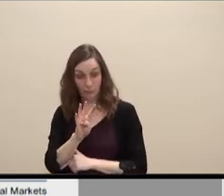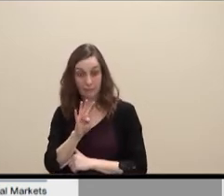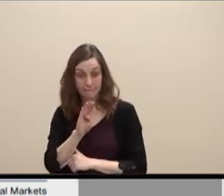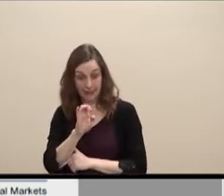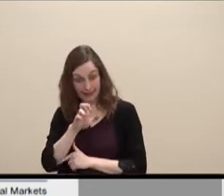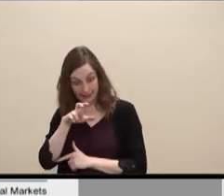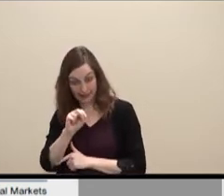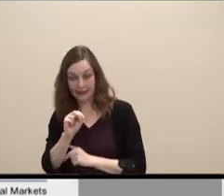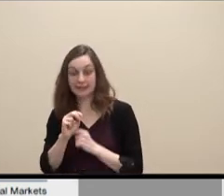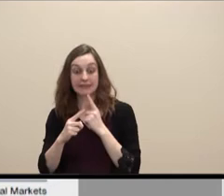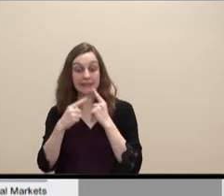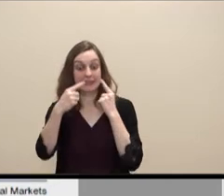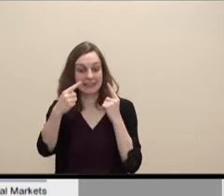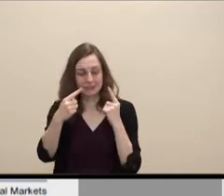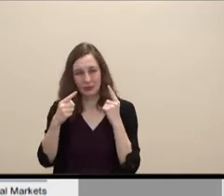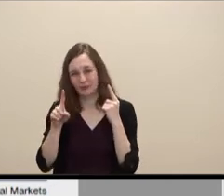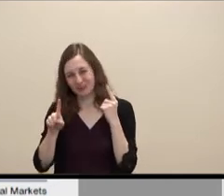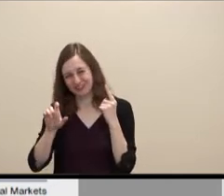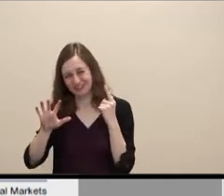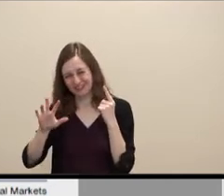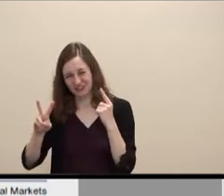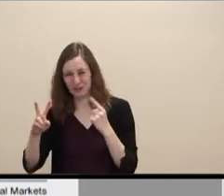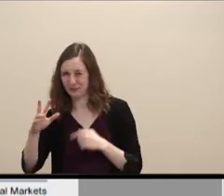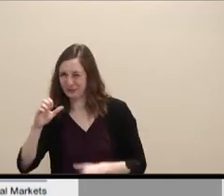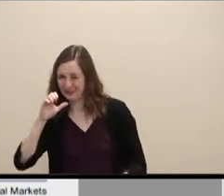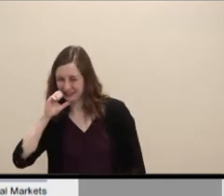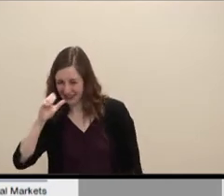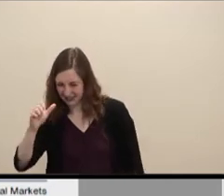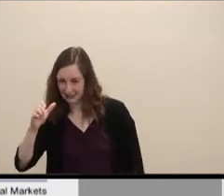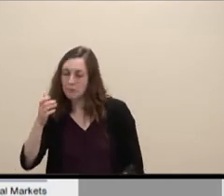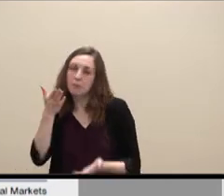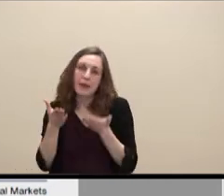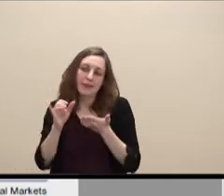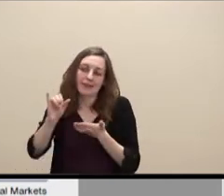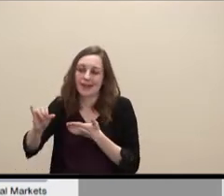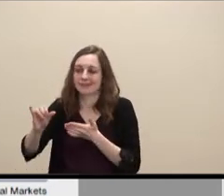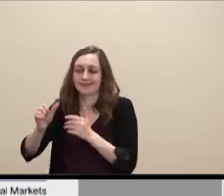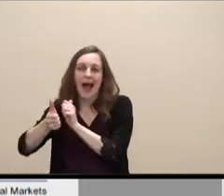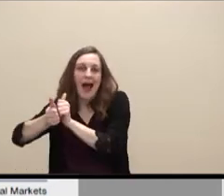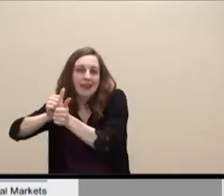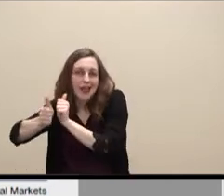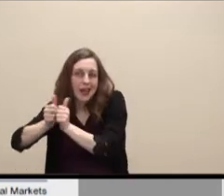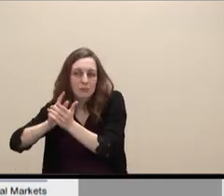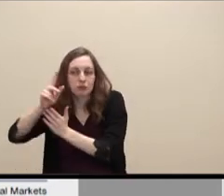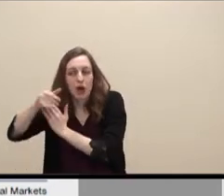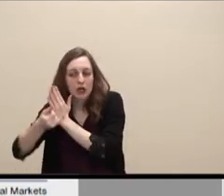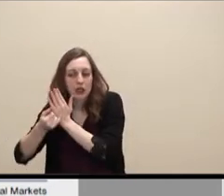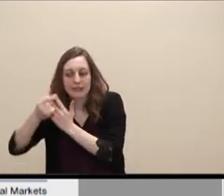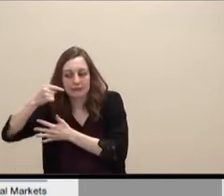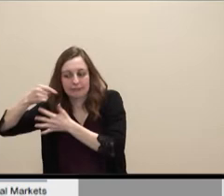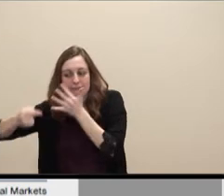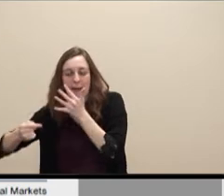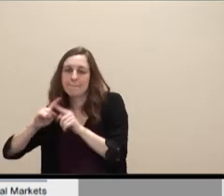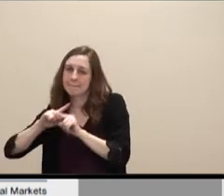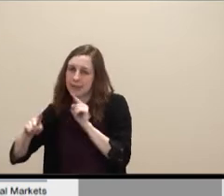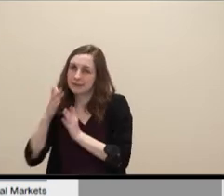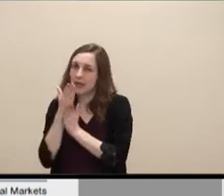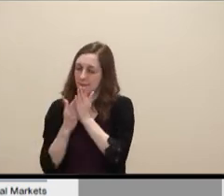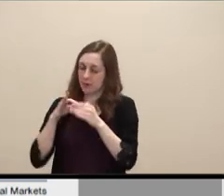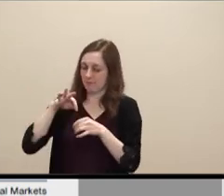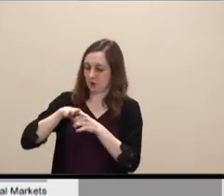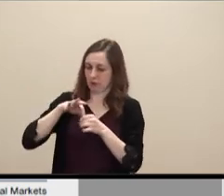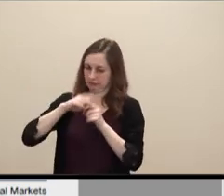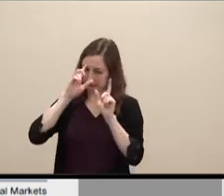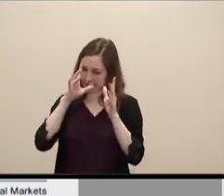$152.9 was unsuccessful. And so some of these may have been athletic projects or whatever, but some of the voters would